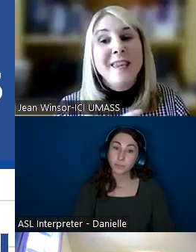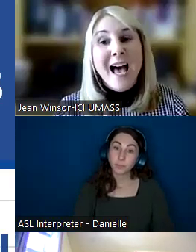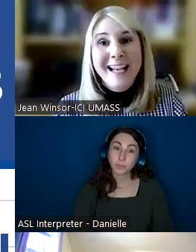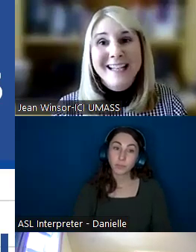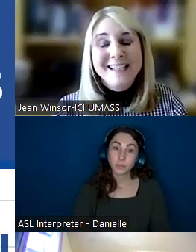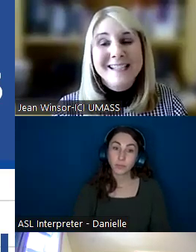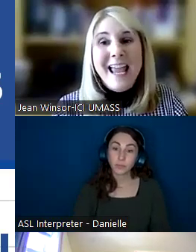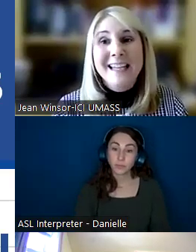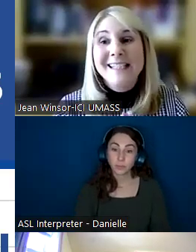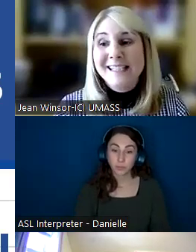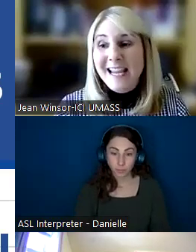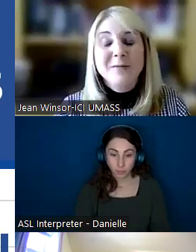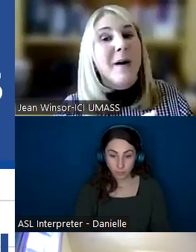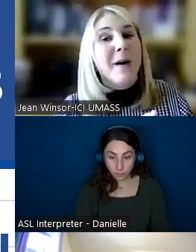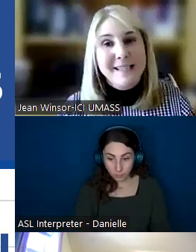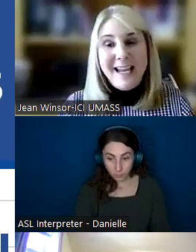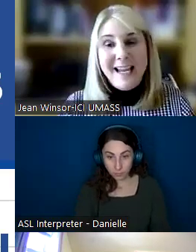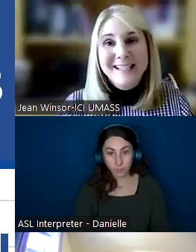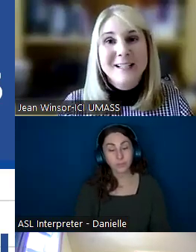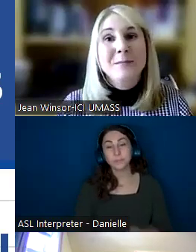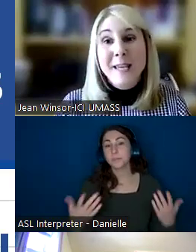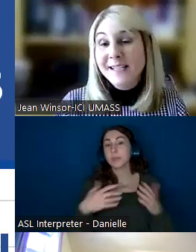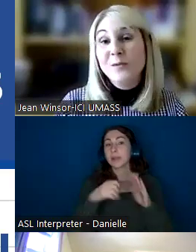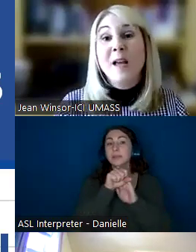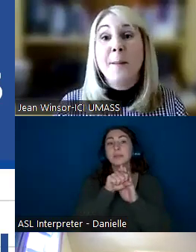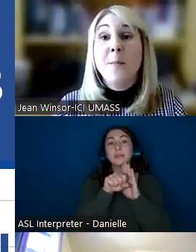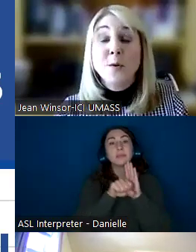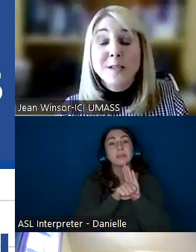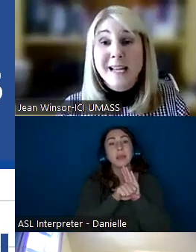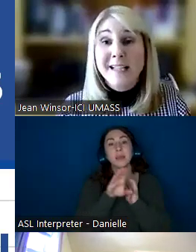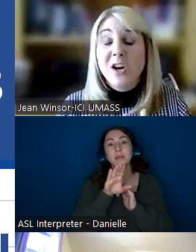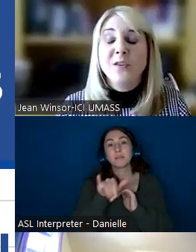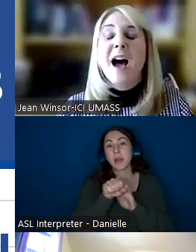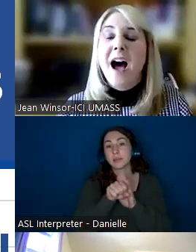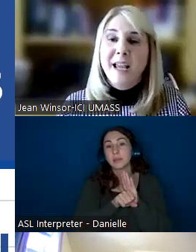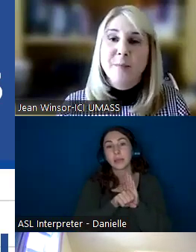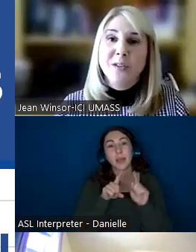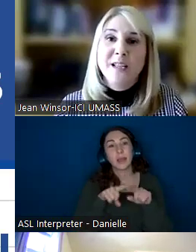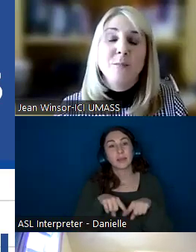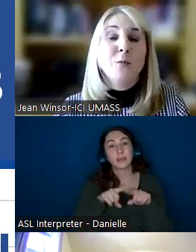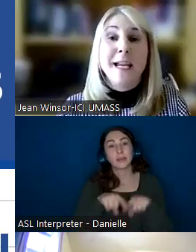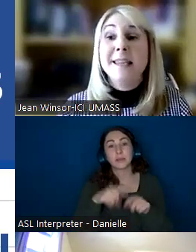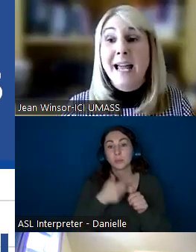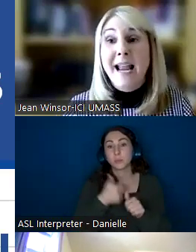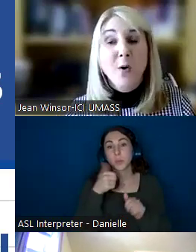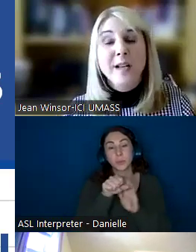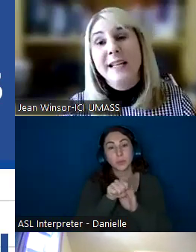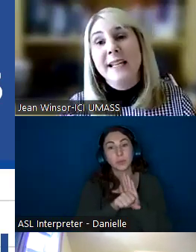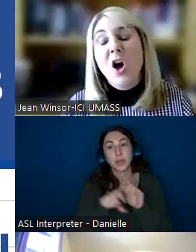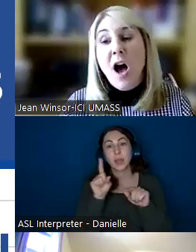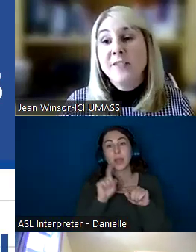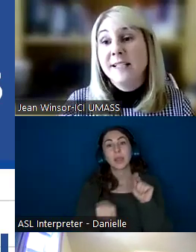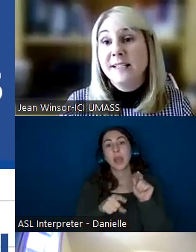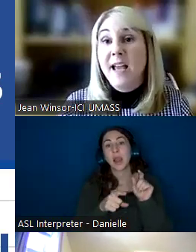So that is a state by state piece. Most states are not able to break that out, and